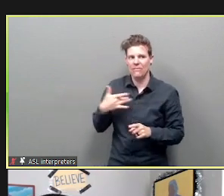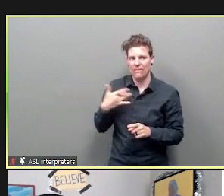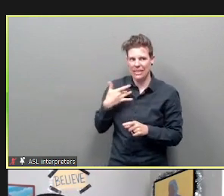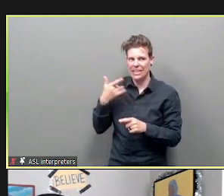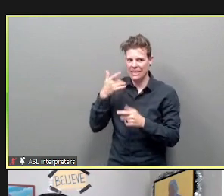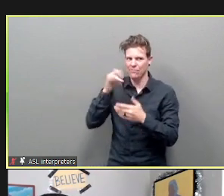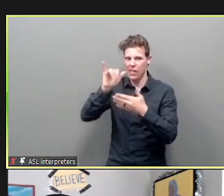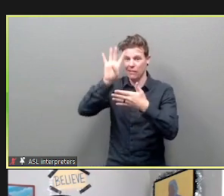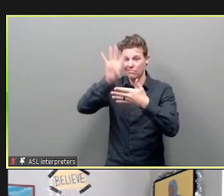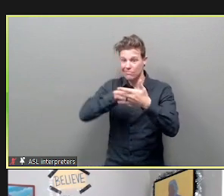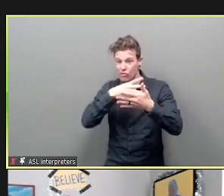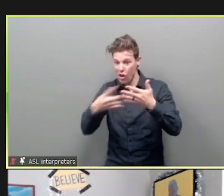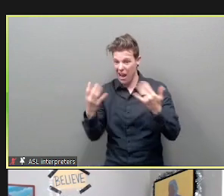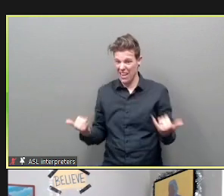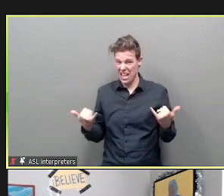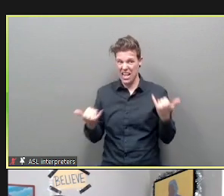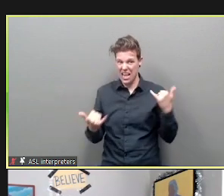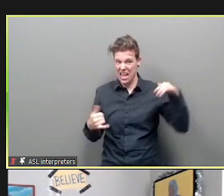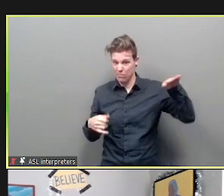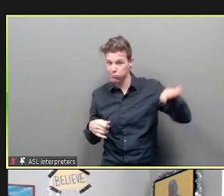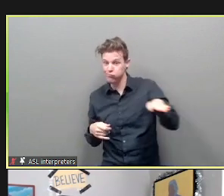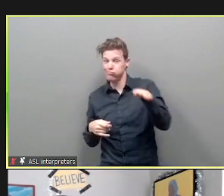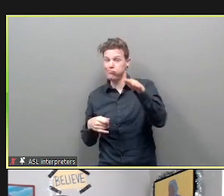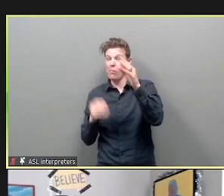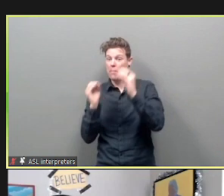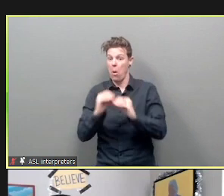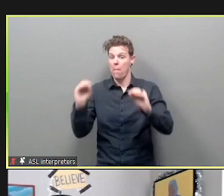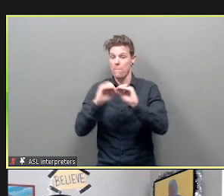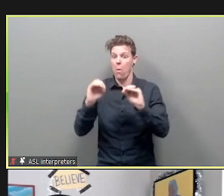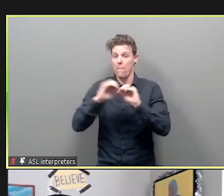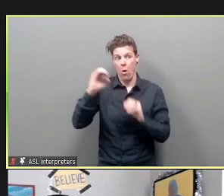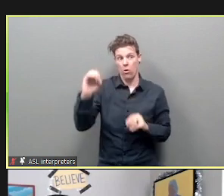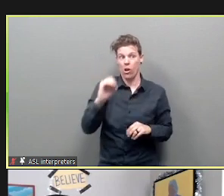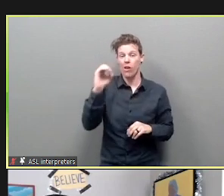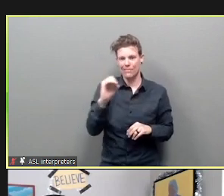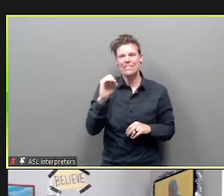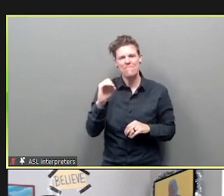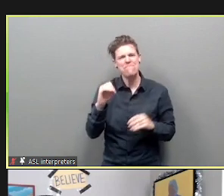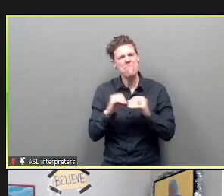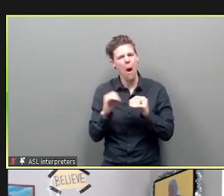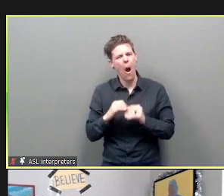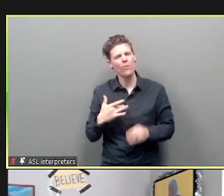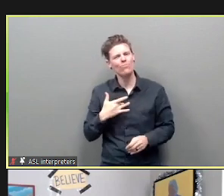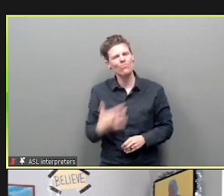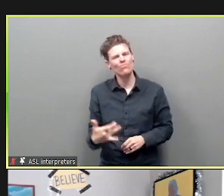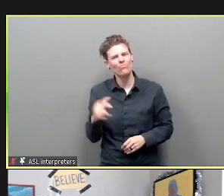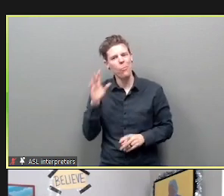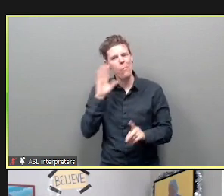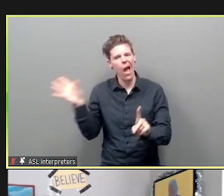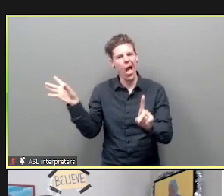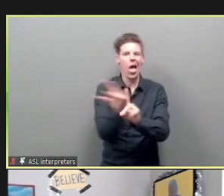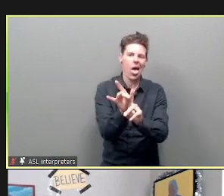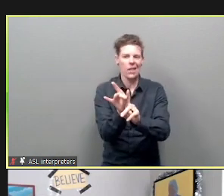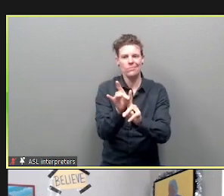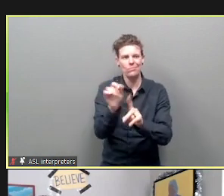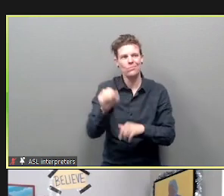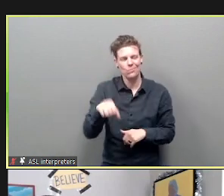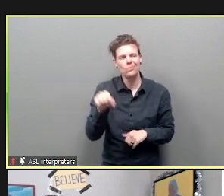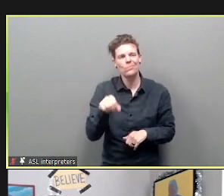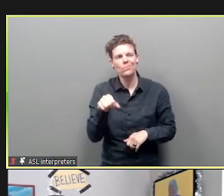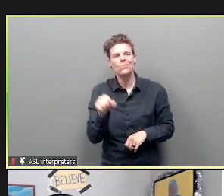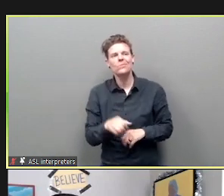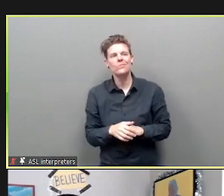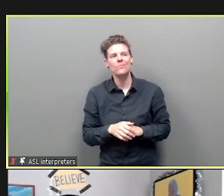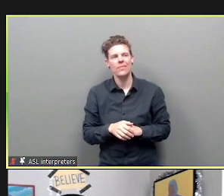were exposed to someone. Then there's two different, kind of quarantine that you do based on